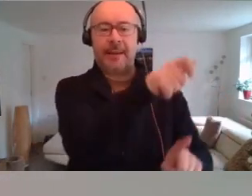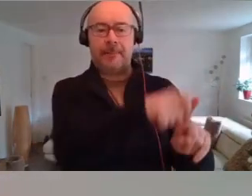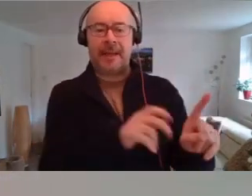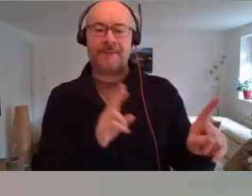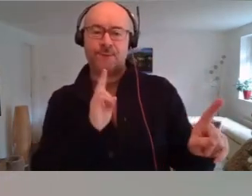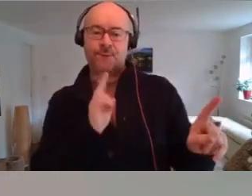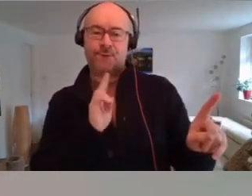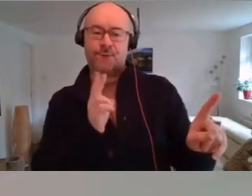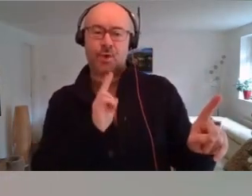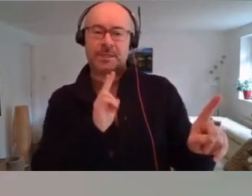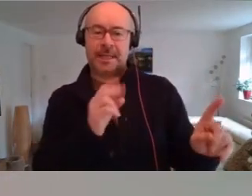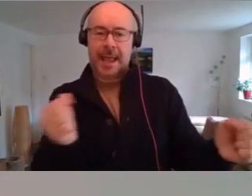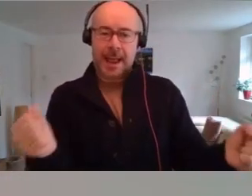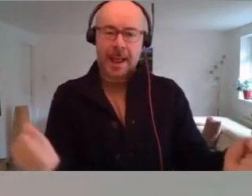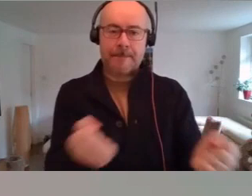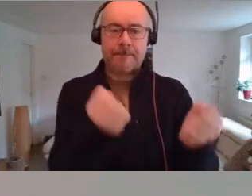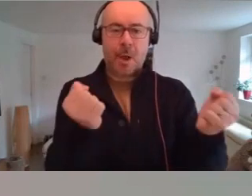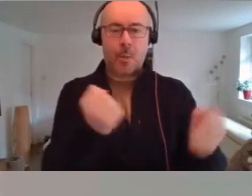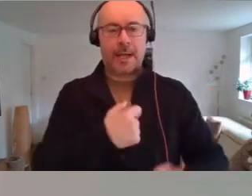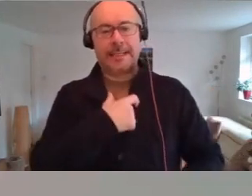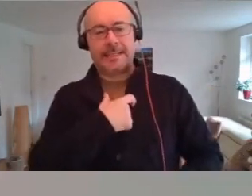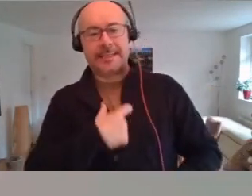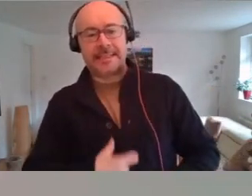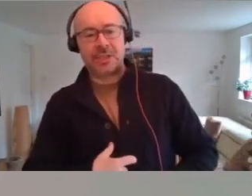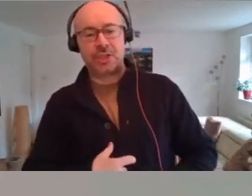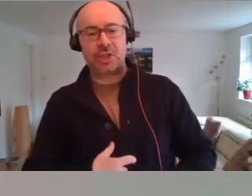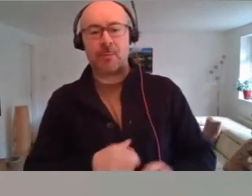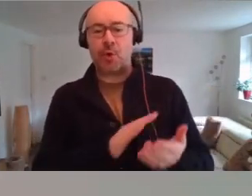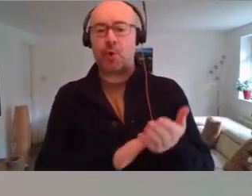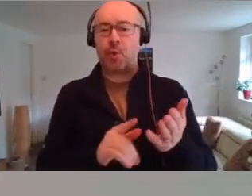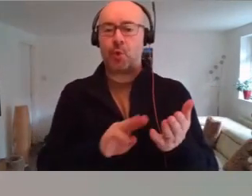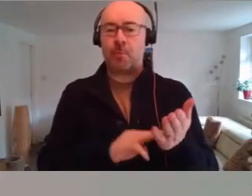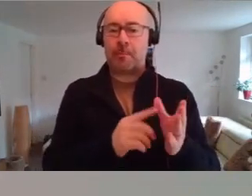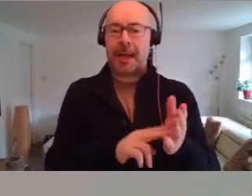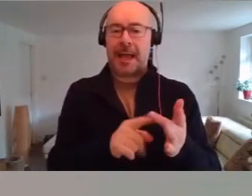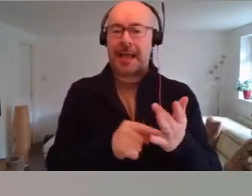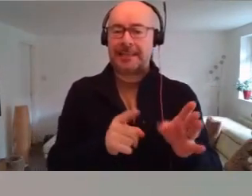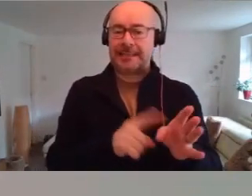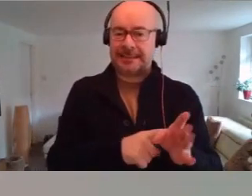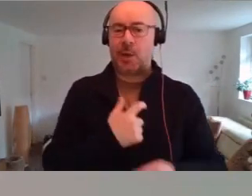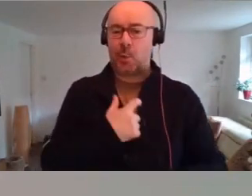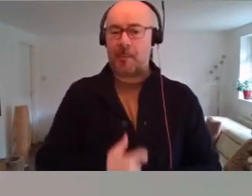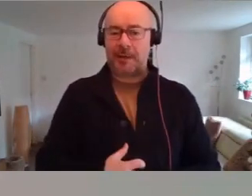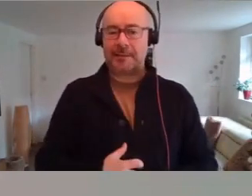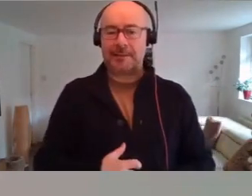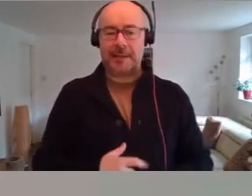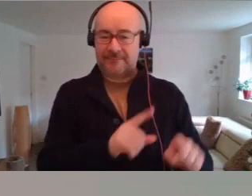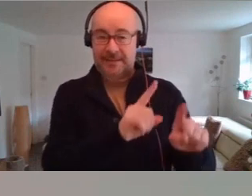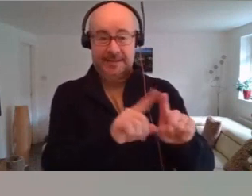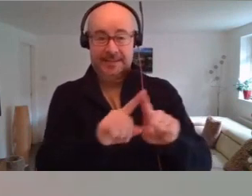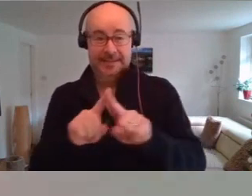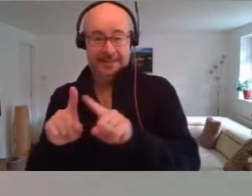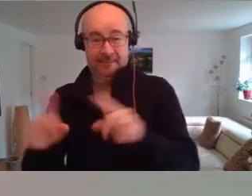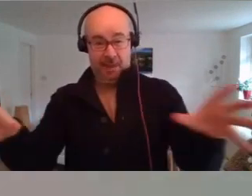power, citizenship, humanity. I've put on the slides here, I think what is possibly my favourite quote from